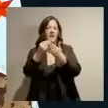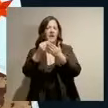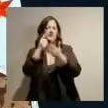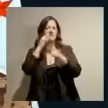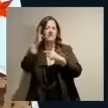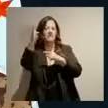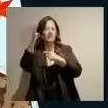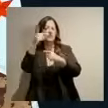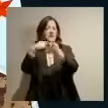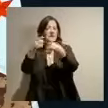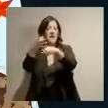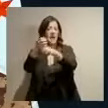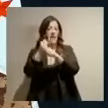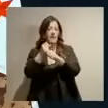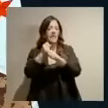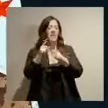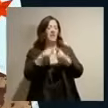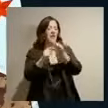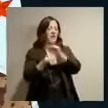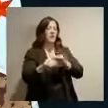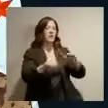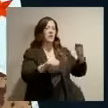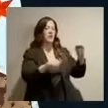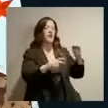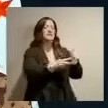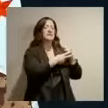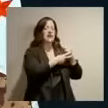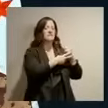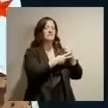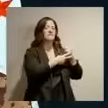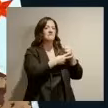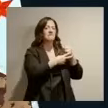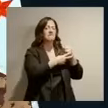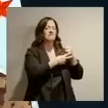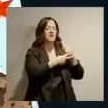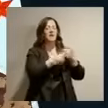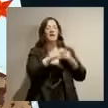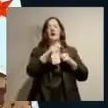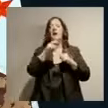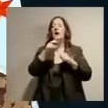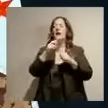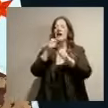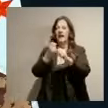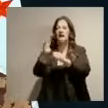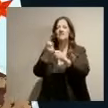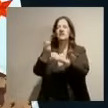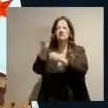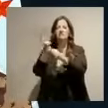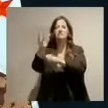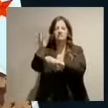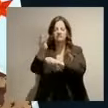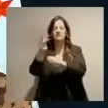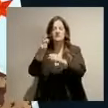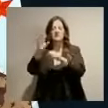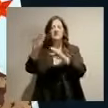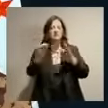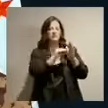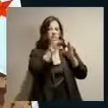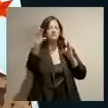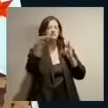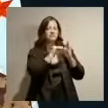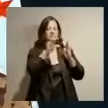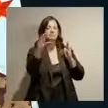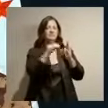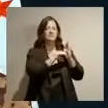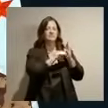it actually comes in during that fiscal year. And then we would program it in the budget for the next fiscal year. I guess